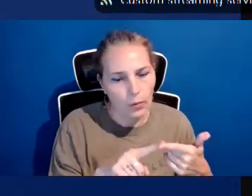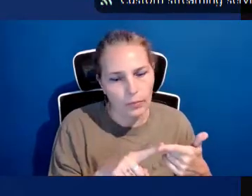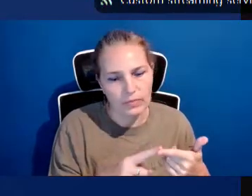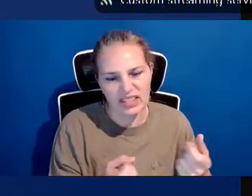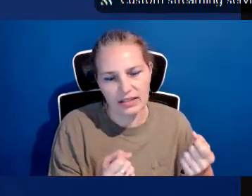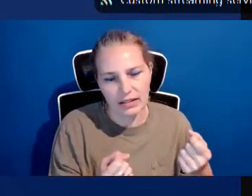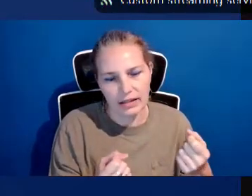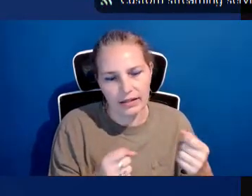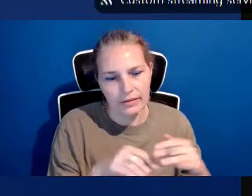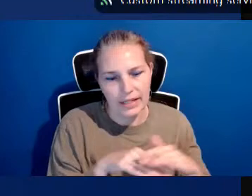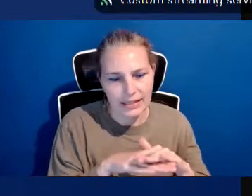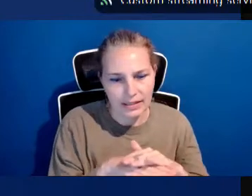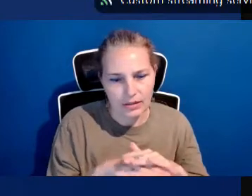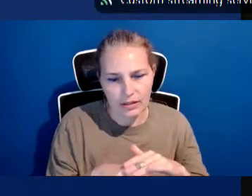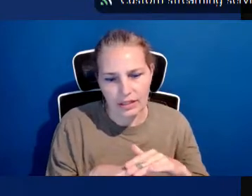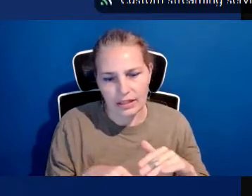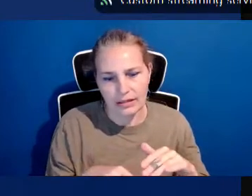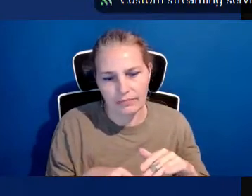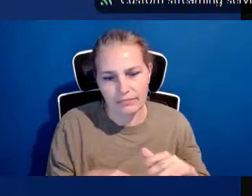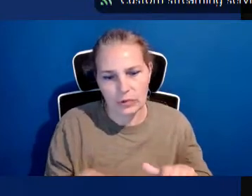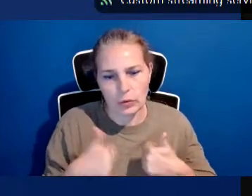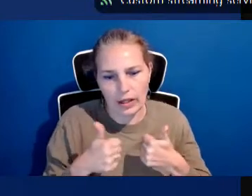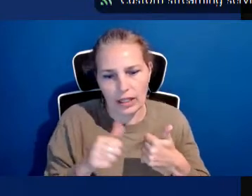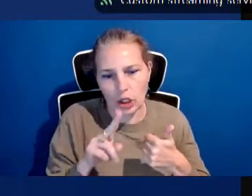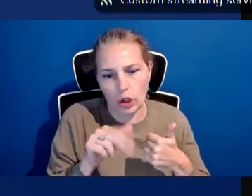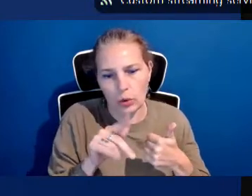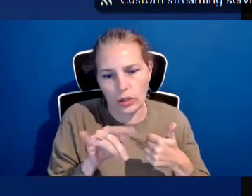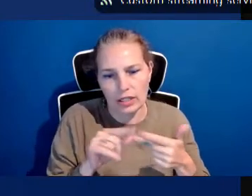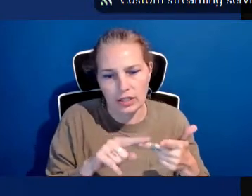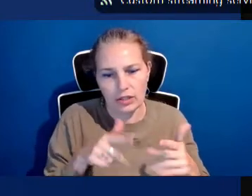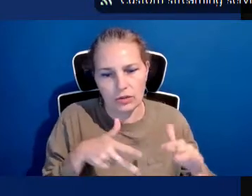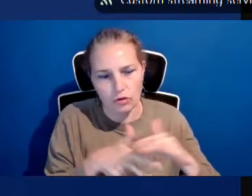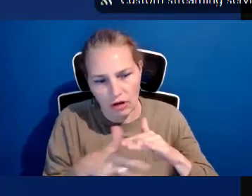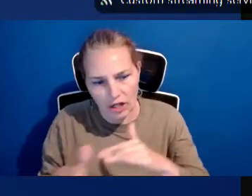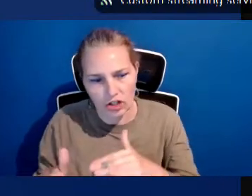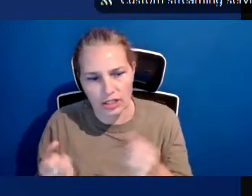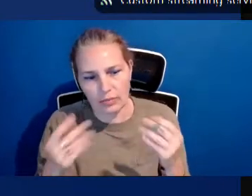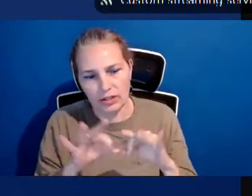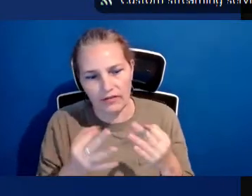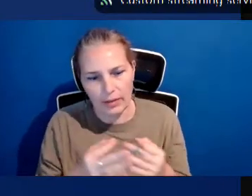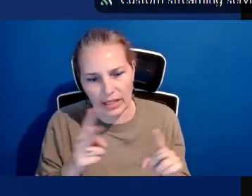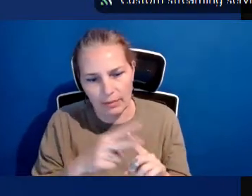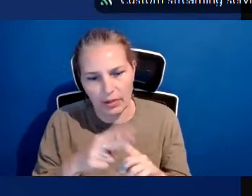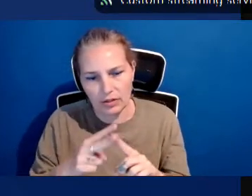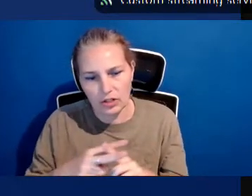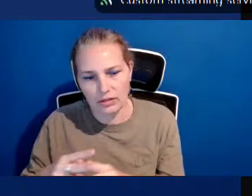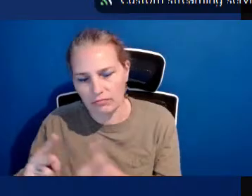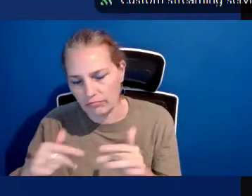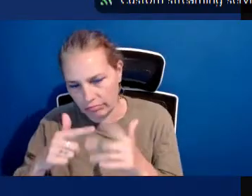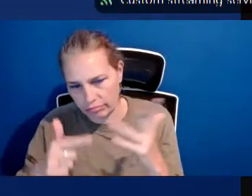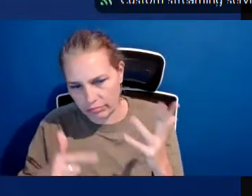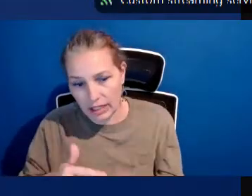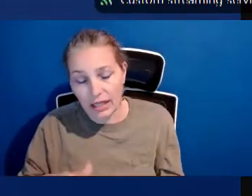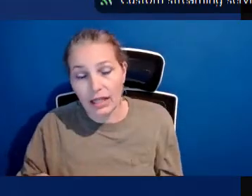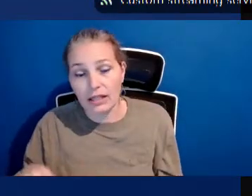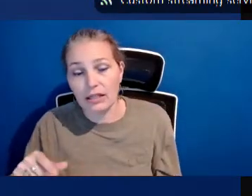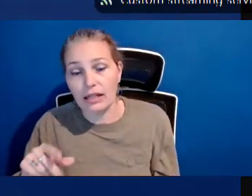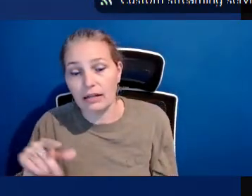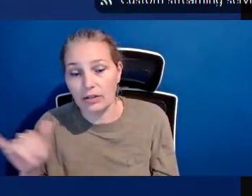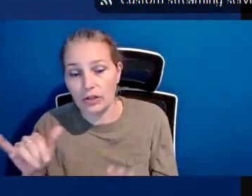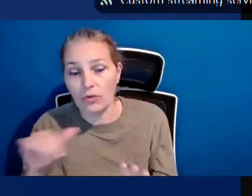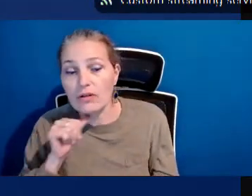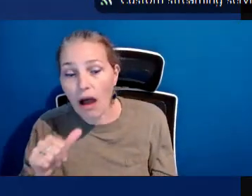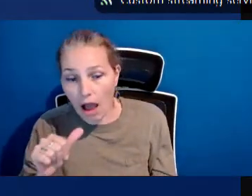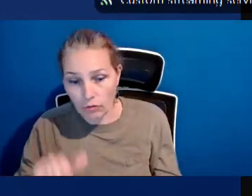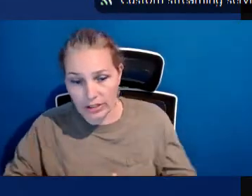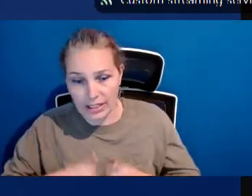multifamily applications, non-residential projects, and there's one application submitted per parcel to planning, and